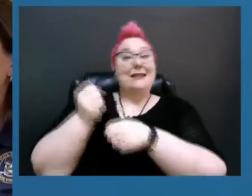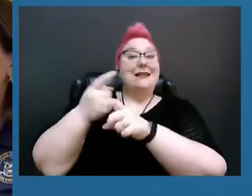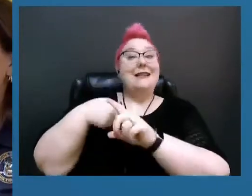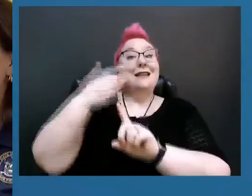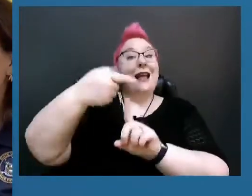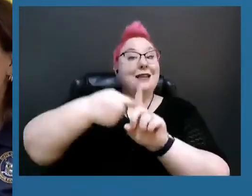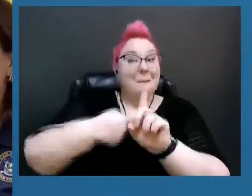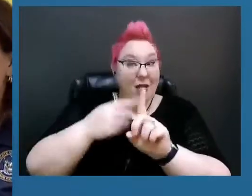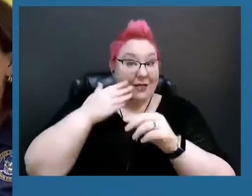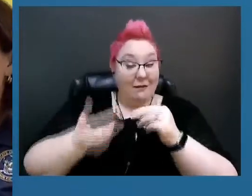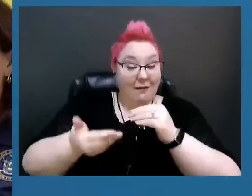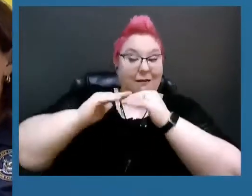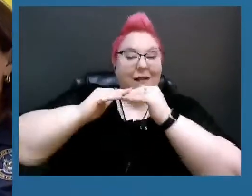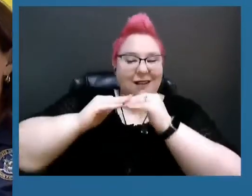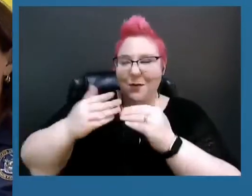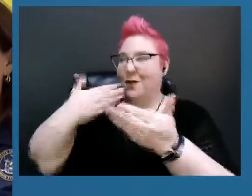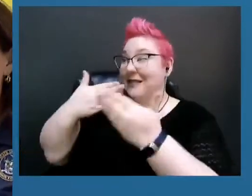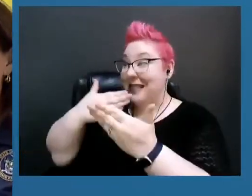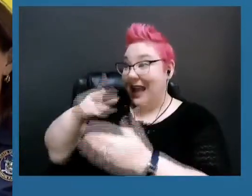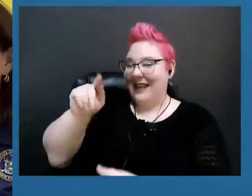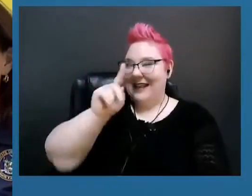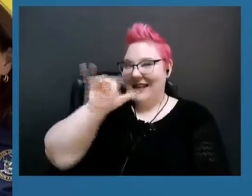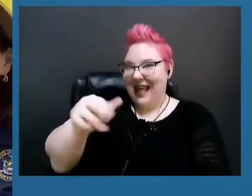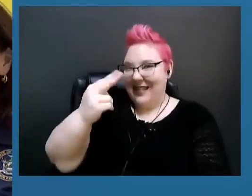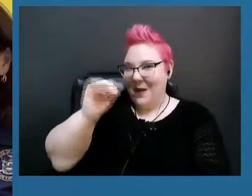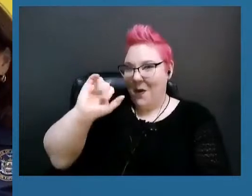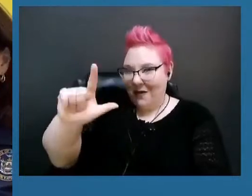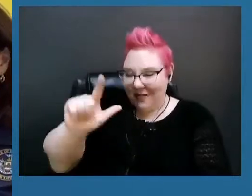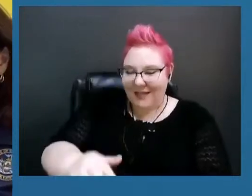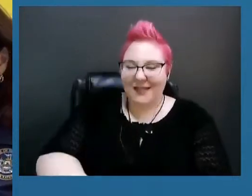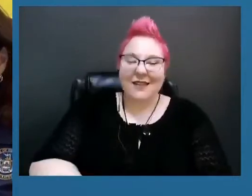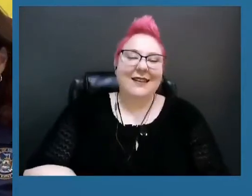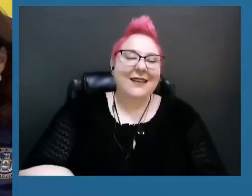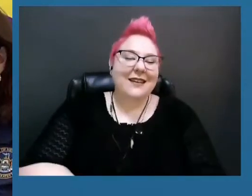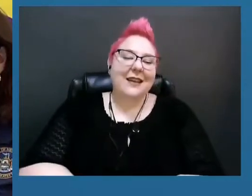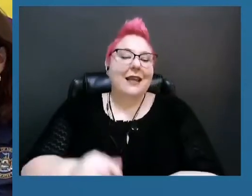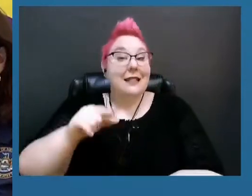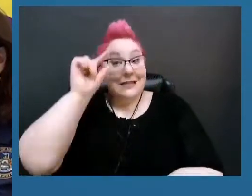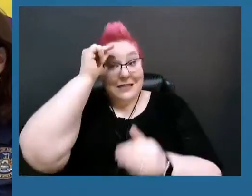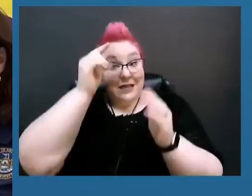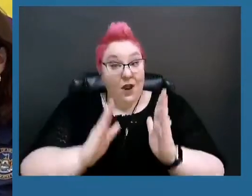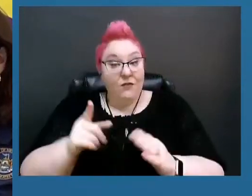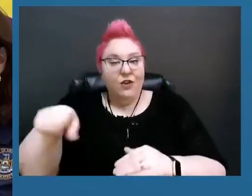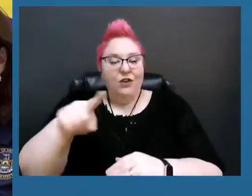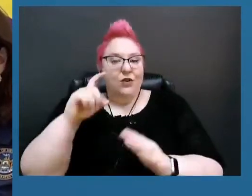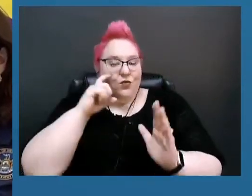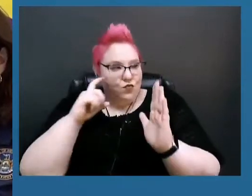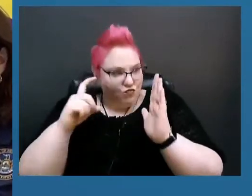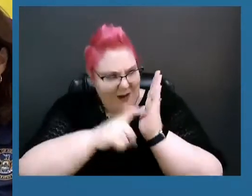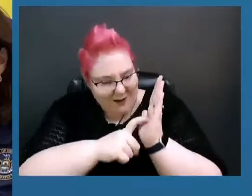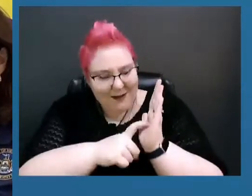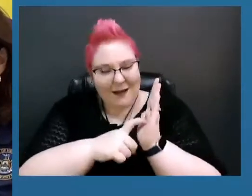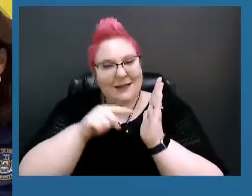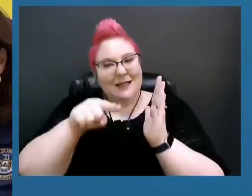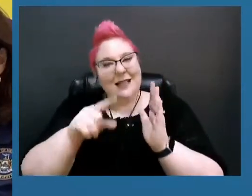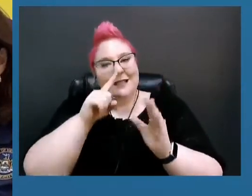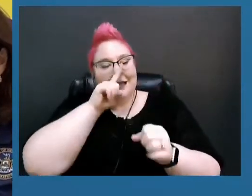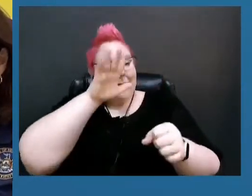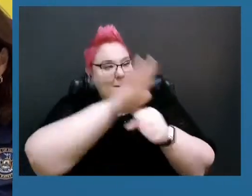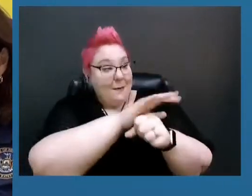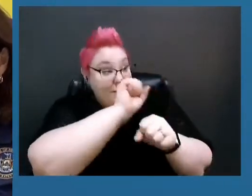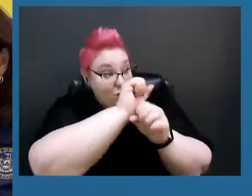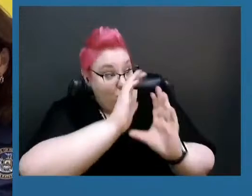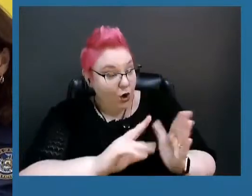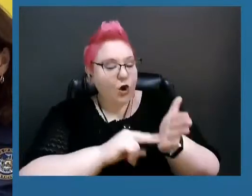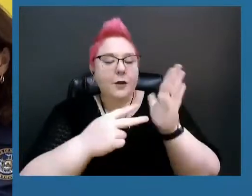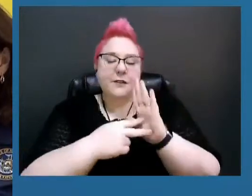you, Kathy Hochul, for the raise that's coming next month. And I'll just say this is a governor who's recognized that a commitment to workers is a commitment to